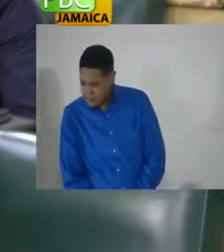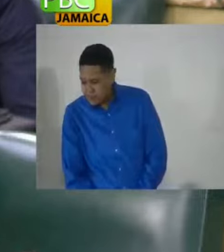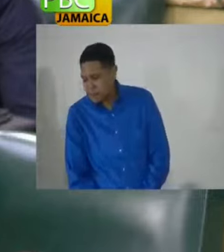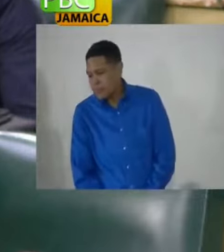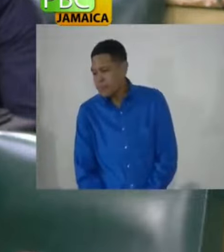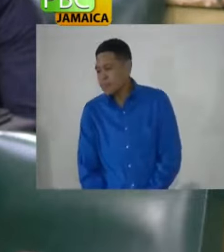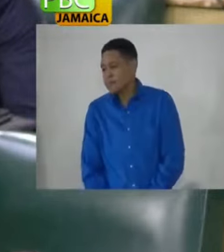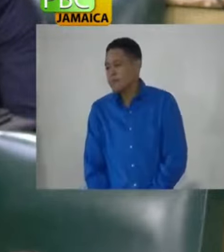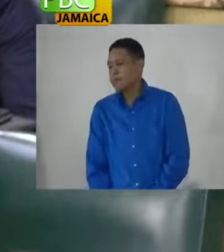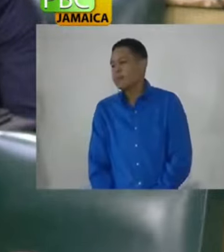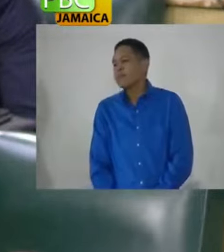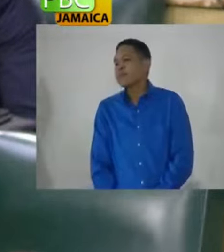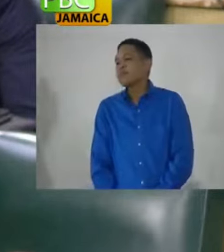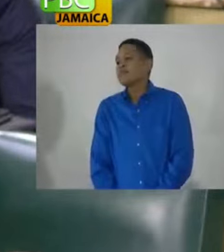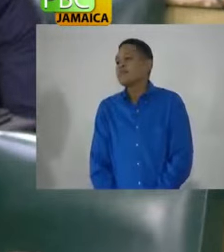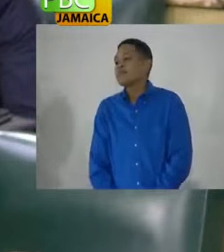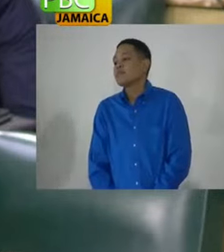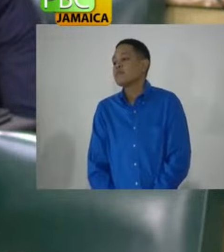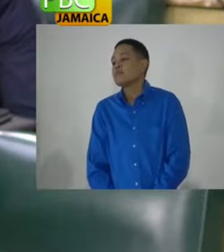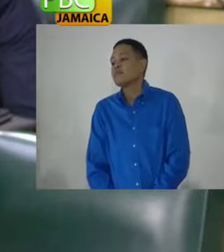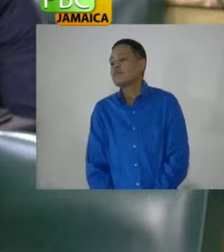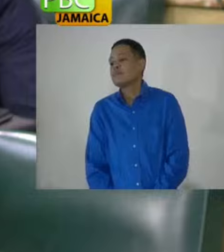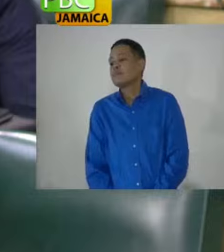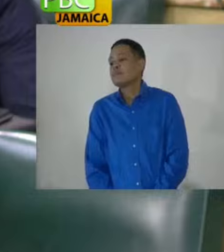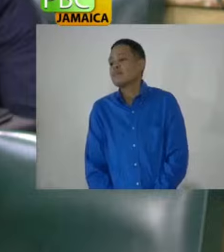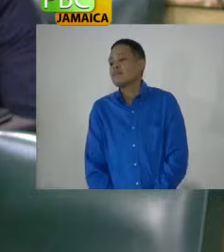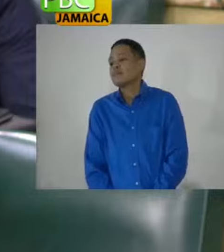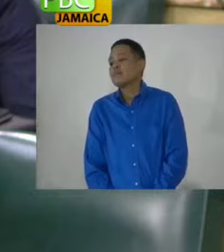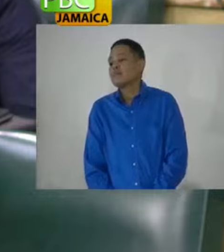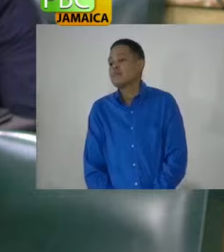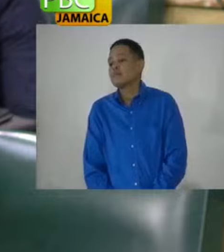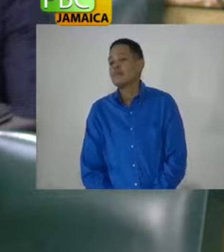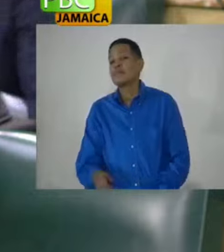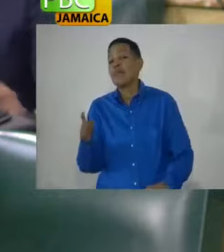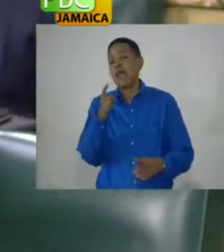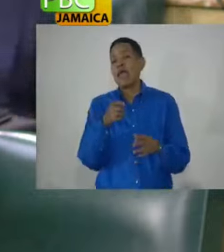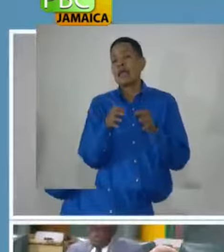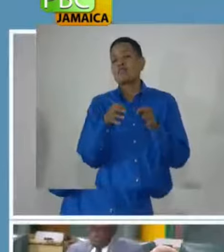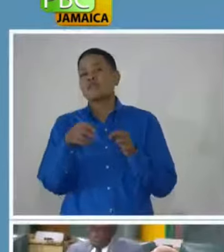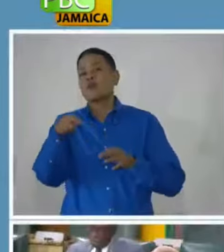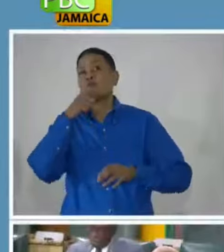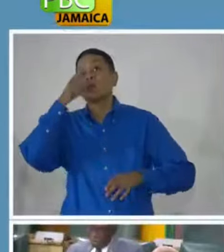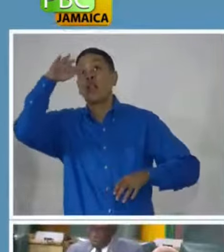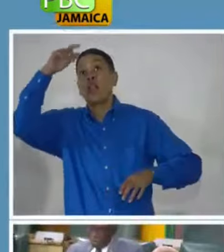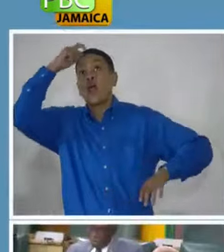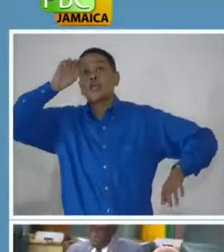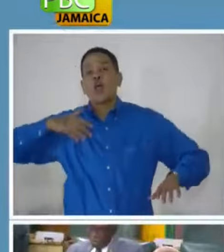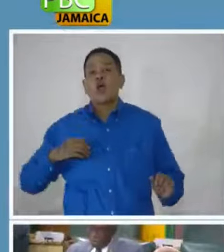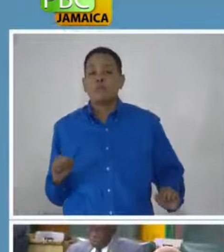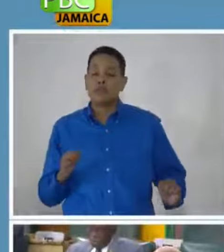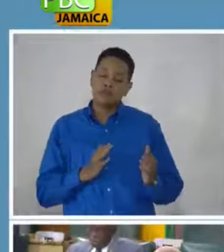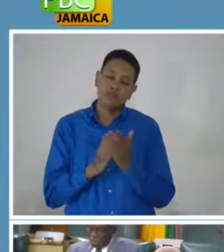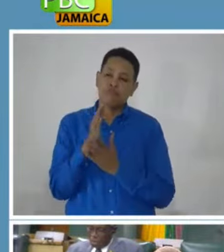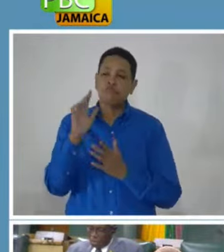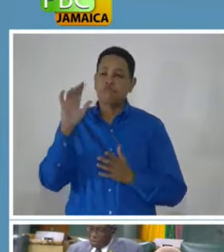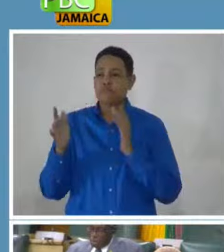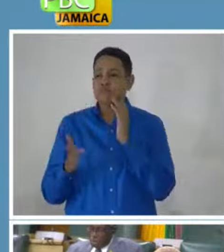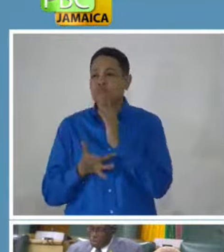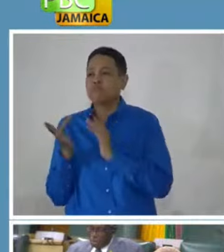have doubted our ability to navigate the world of digital trade. To them, I say the